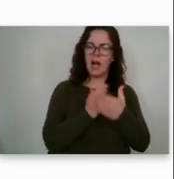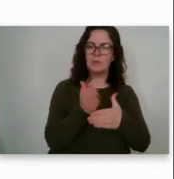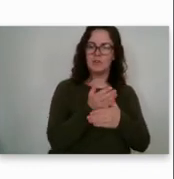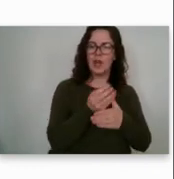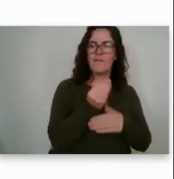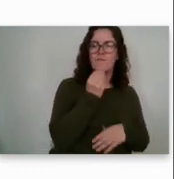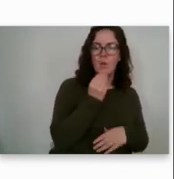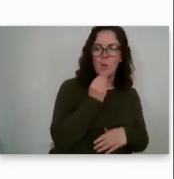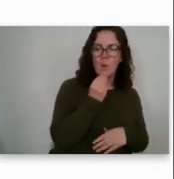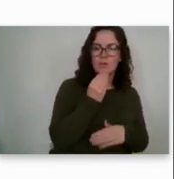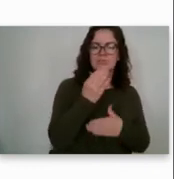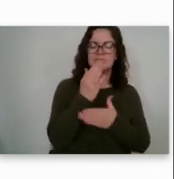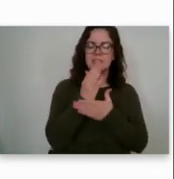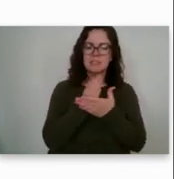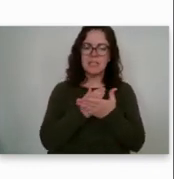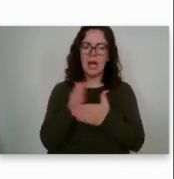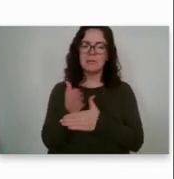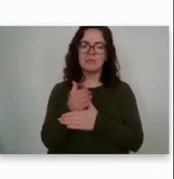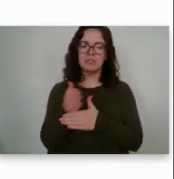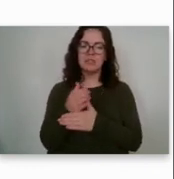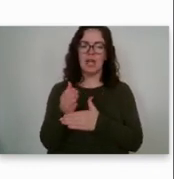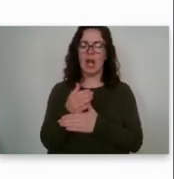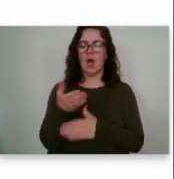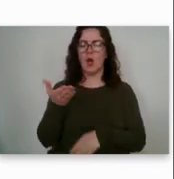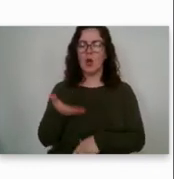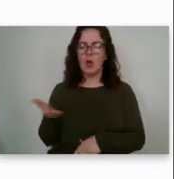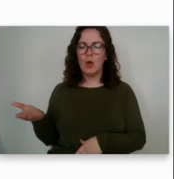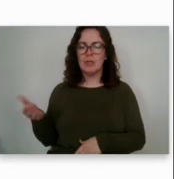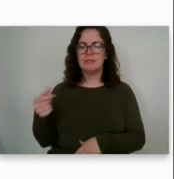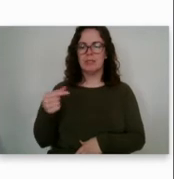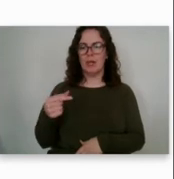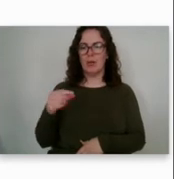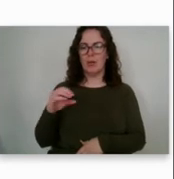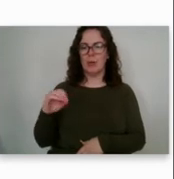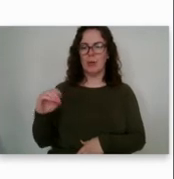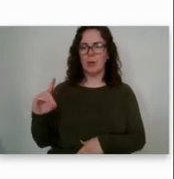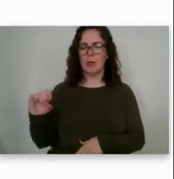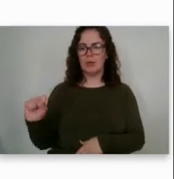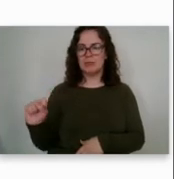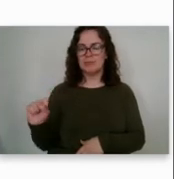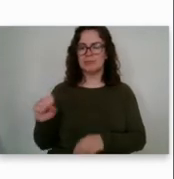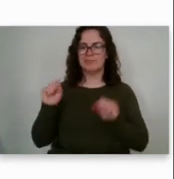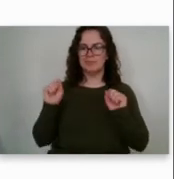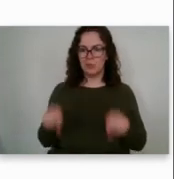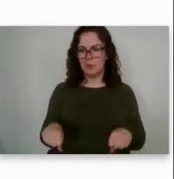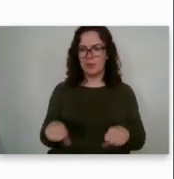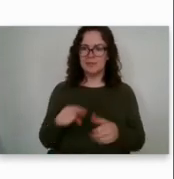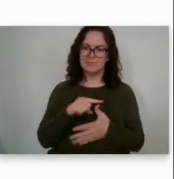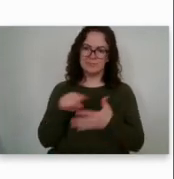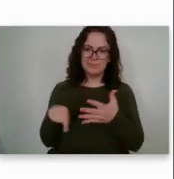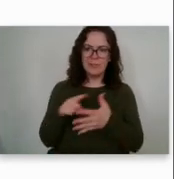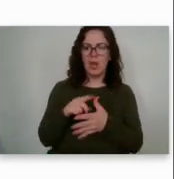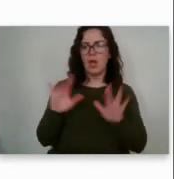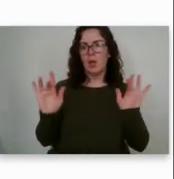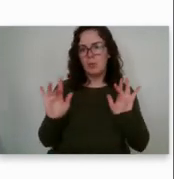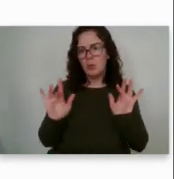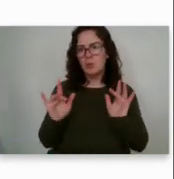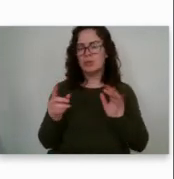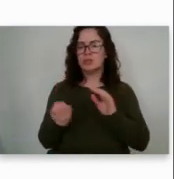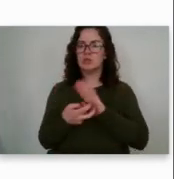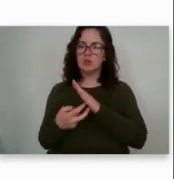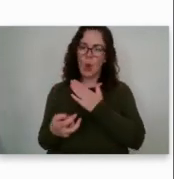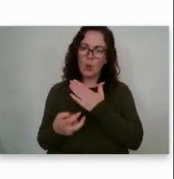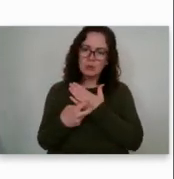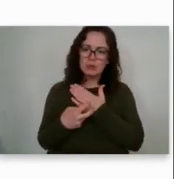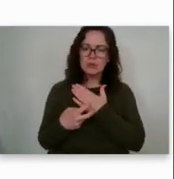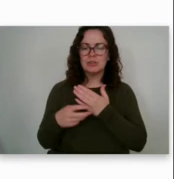like items other than food. It could be computers, it could be toasters, it could be furniture, it could be cars, whatever the